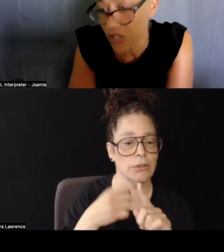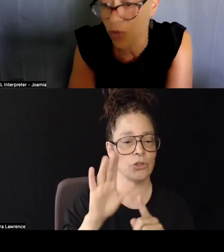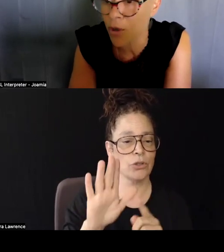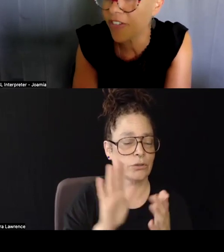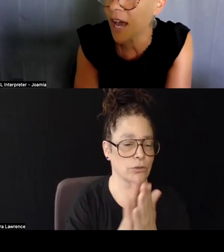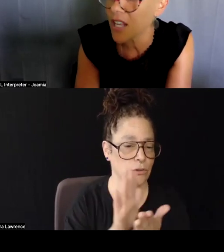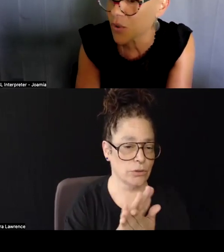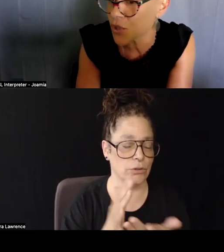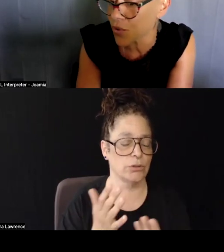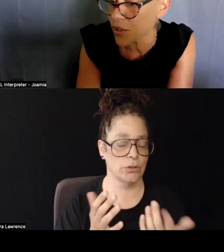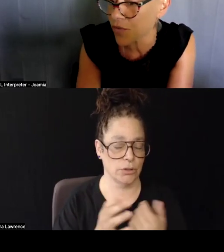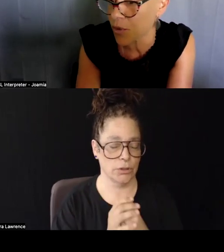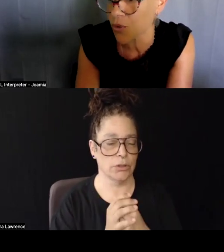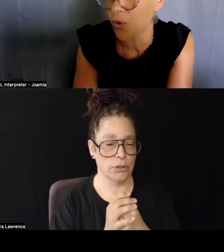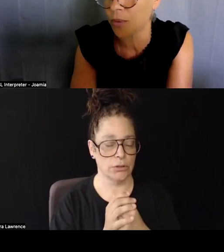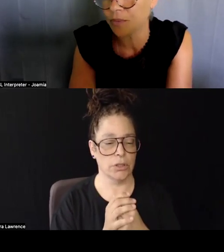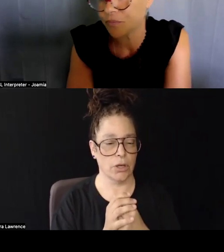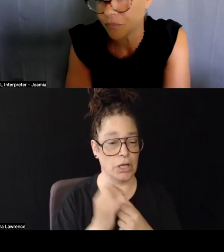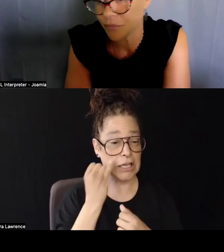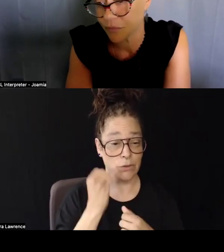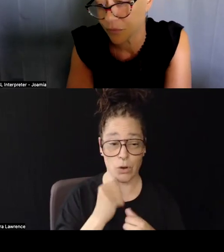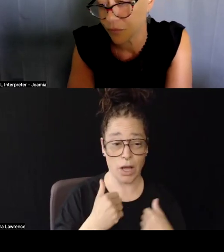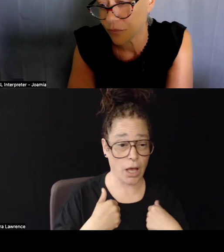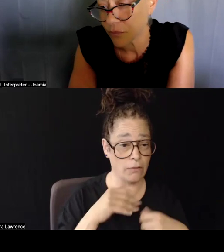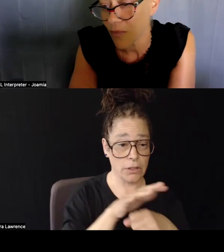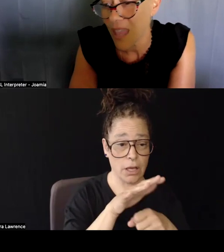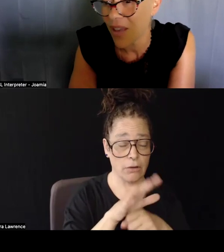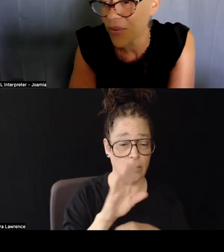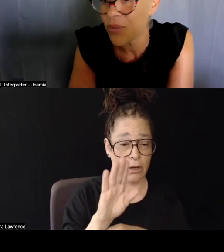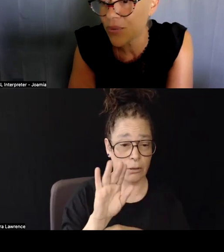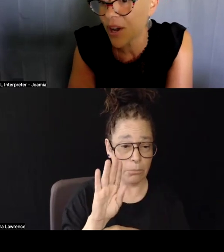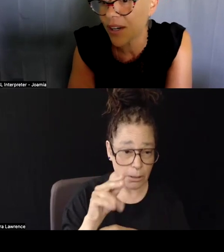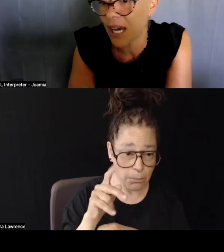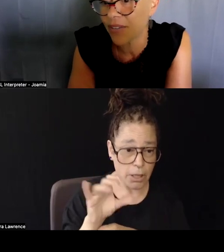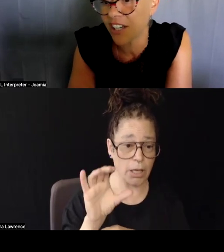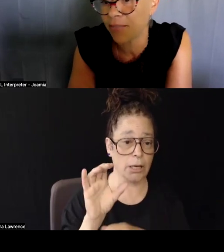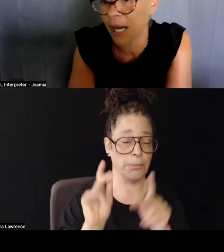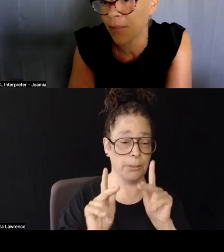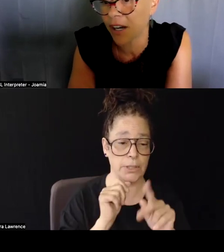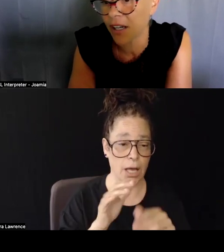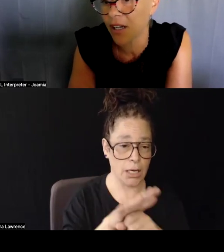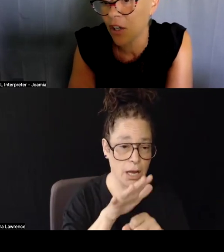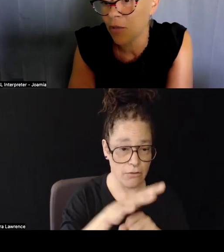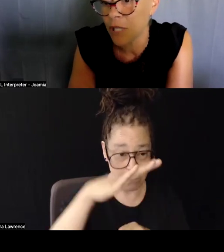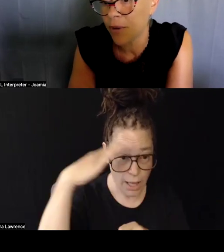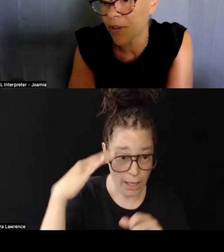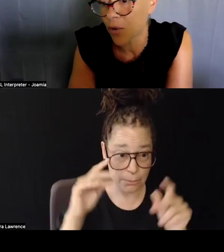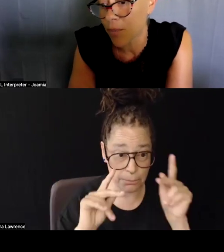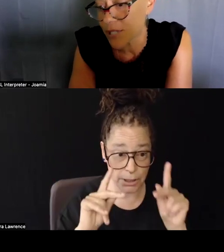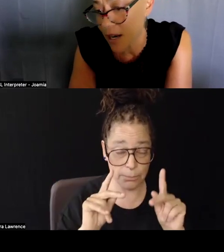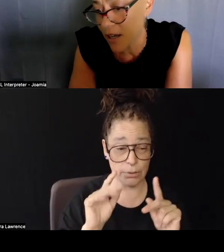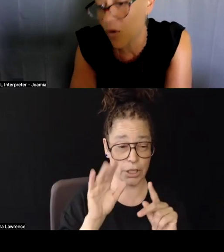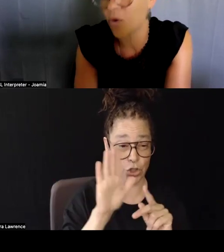the classroom, or even high school students from your school. If you do not have enough BIPOC people